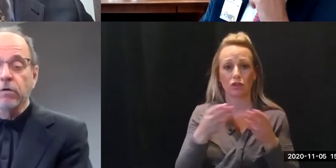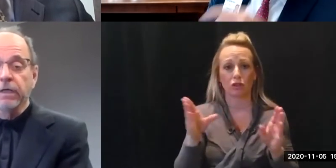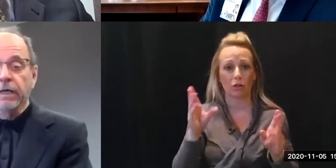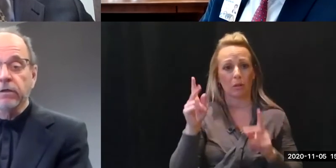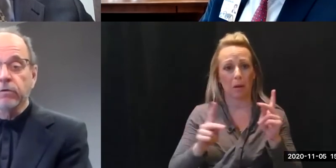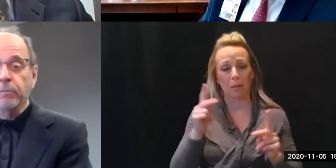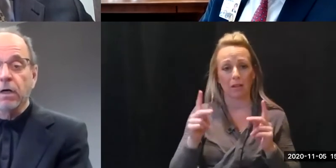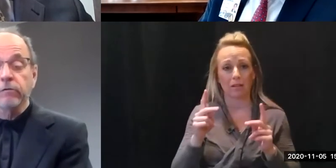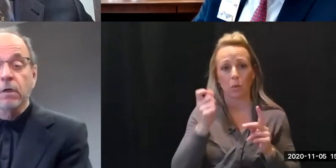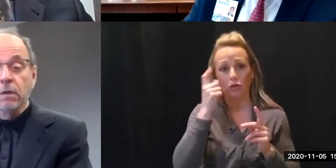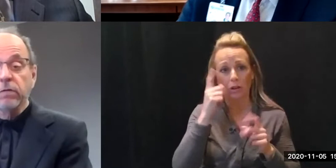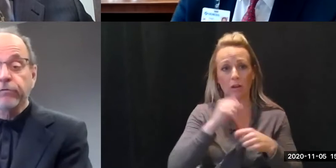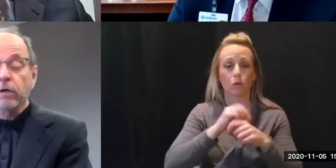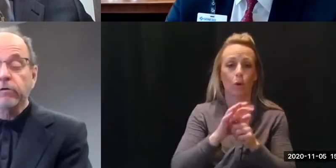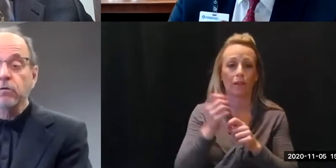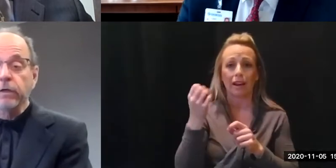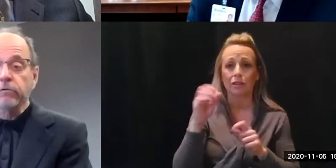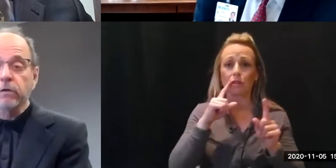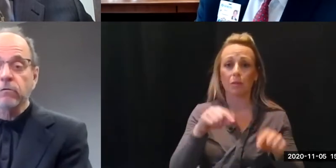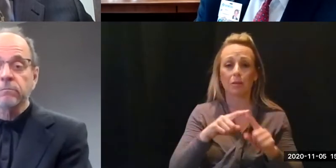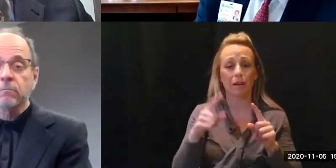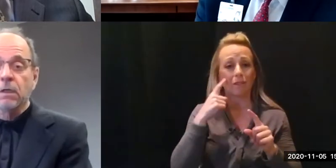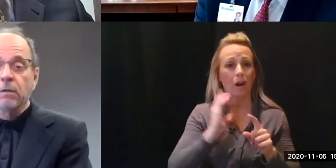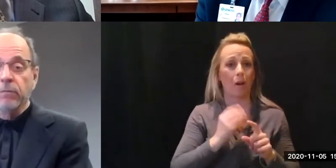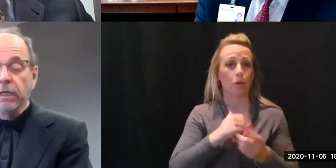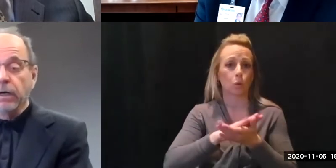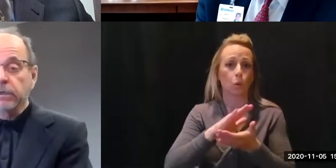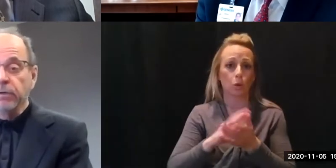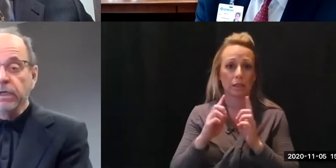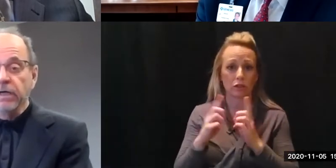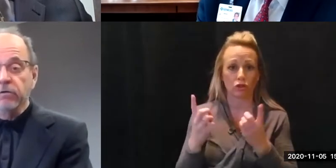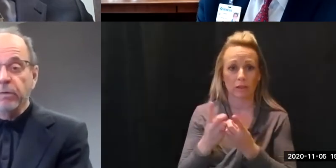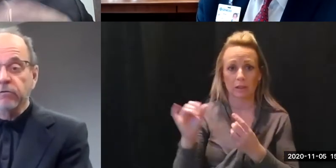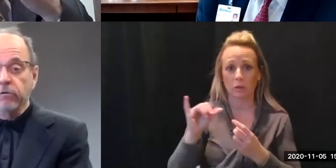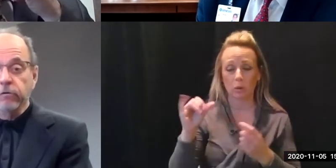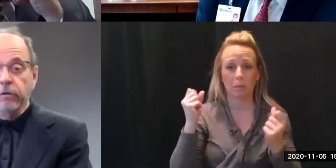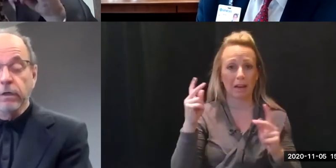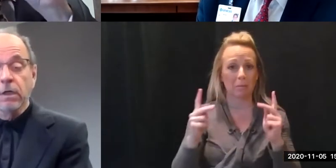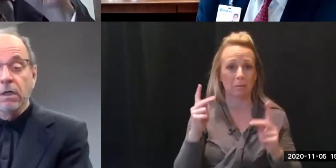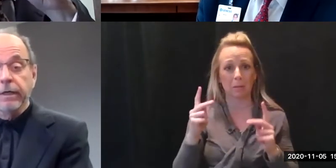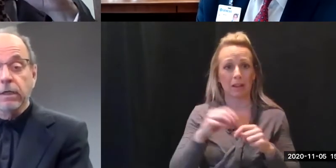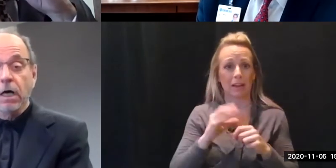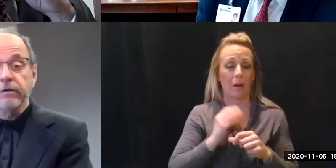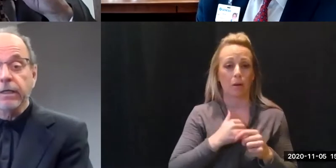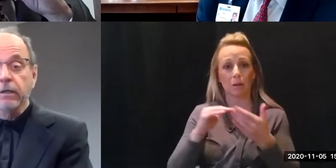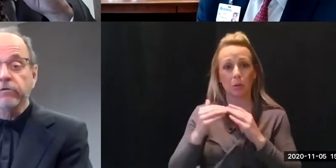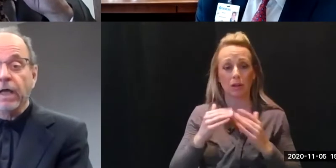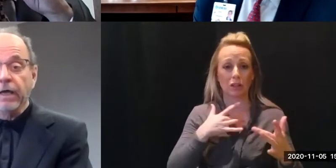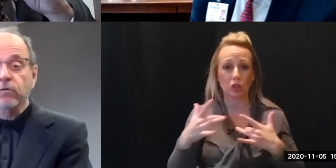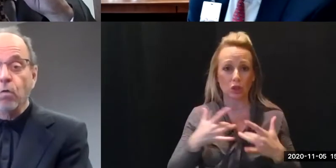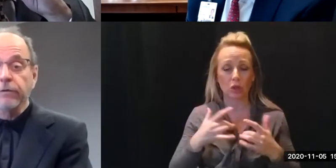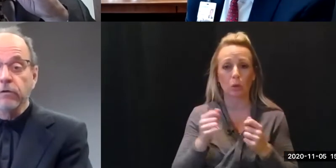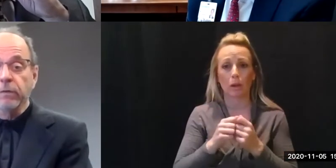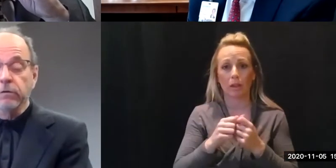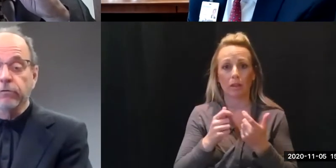understanding COVID-19 response, but for our school districts. Many in our community have expressed concern and contacted us to